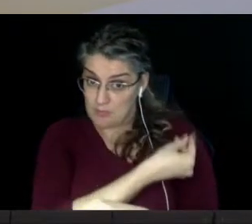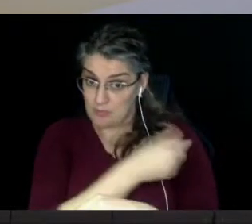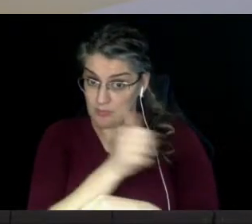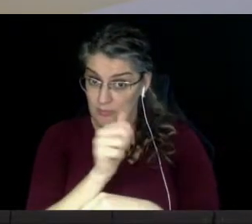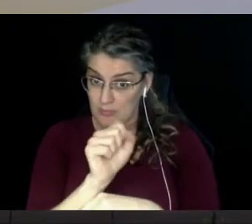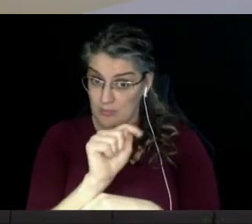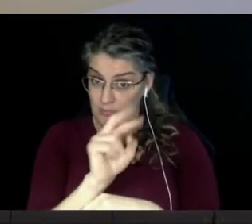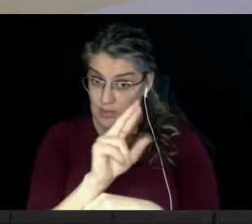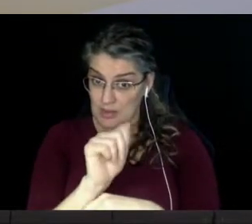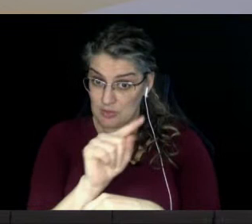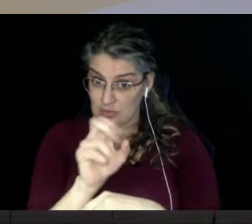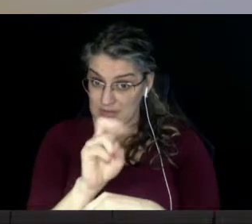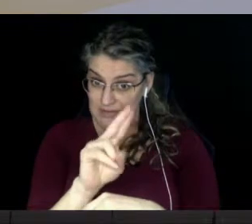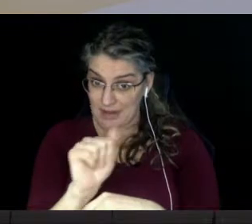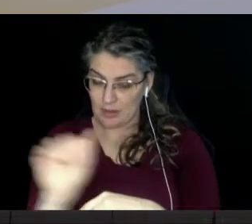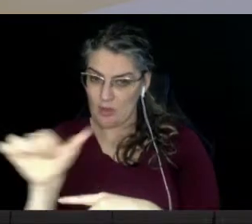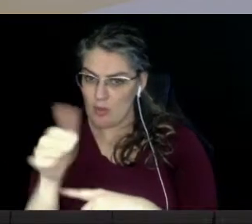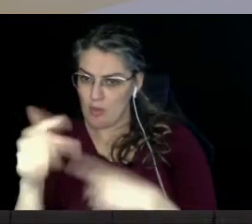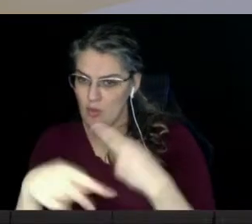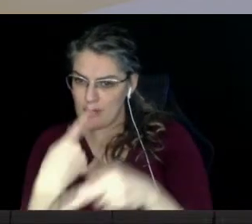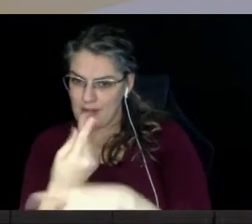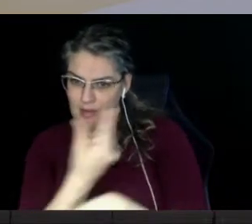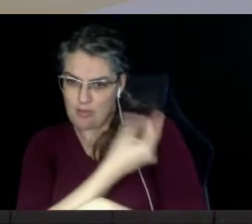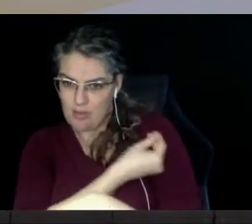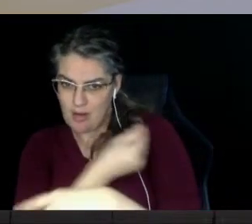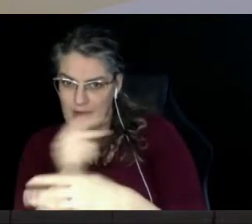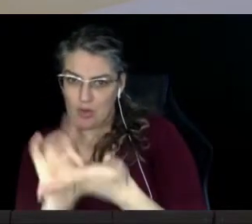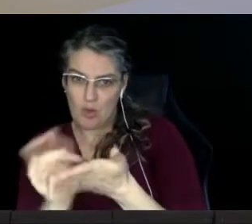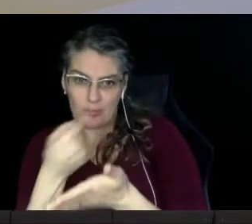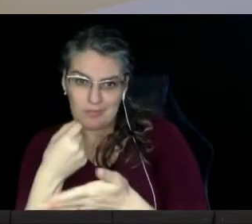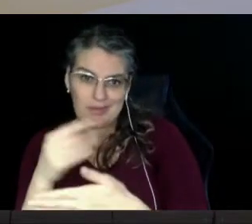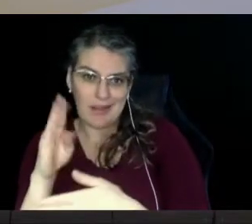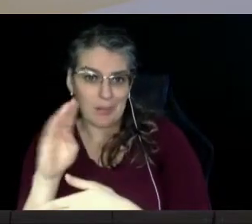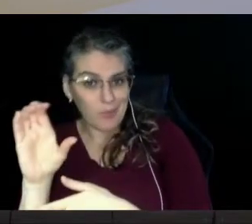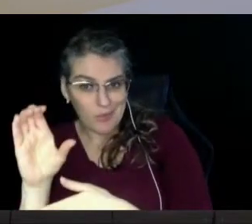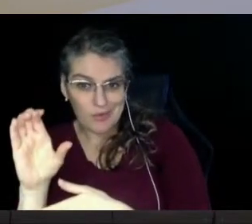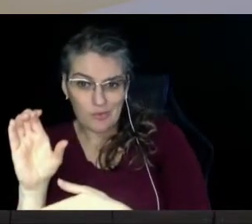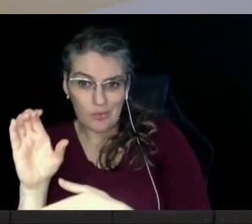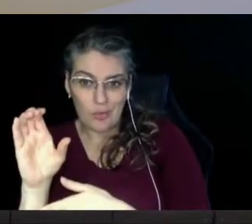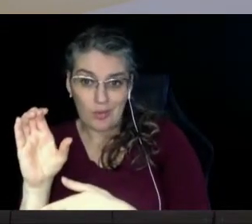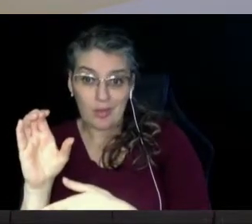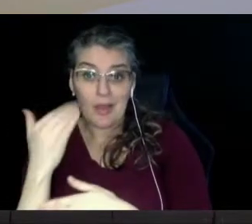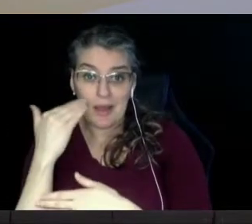other medication that people take, birth control being one of them?